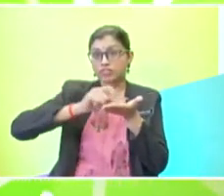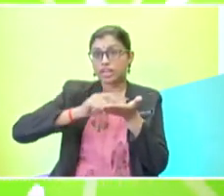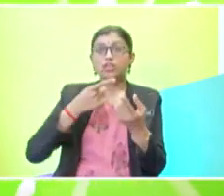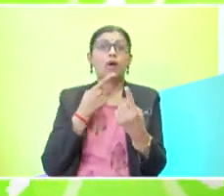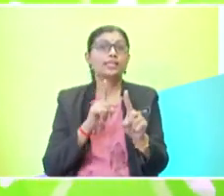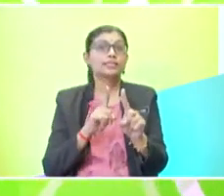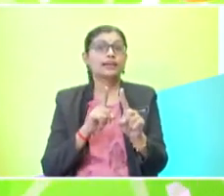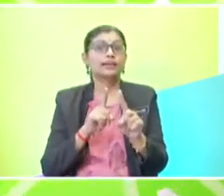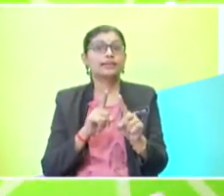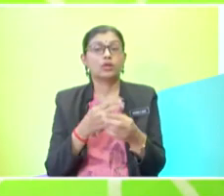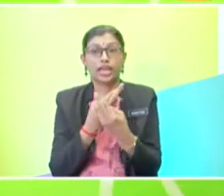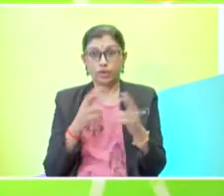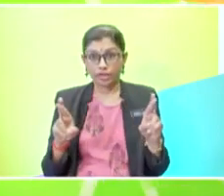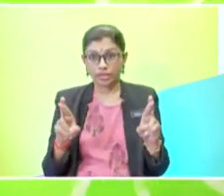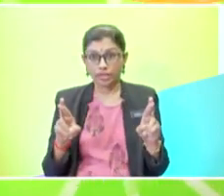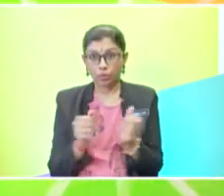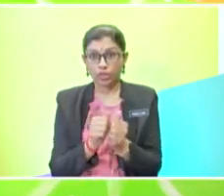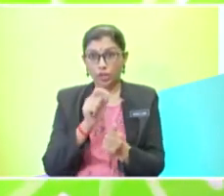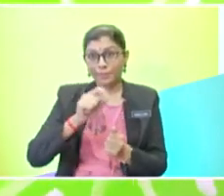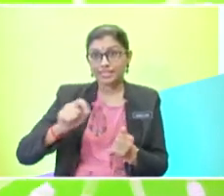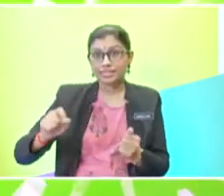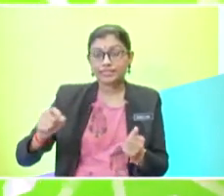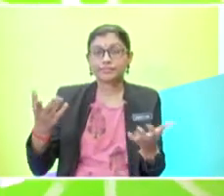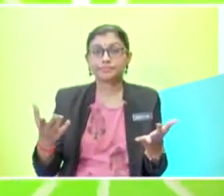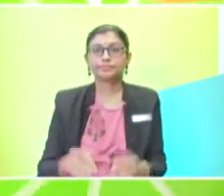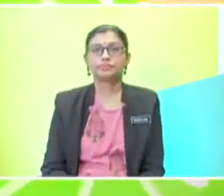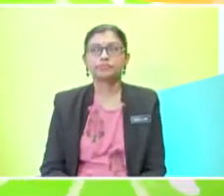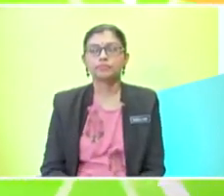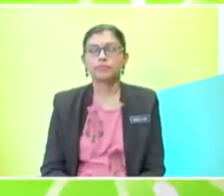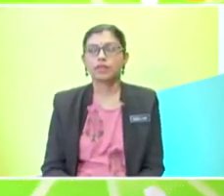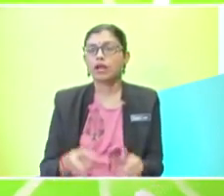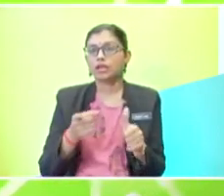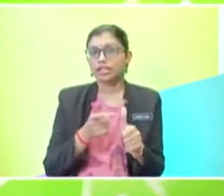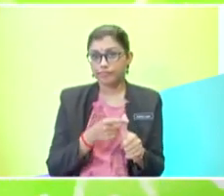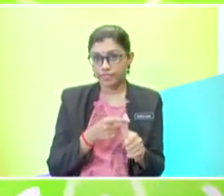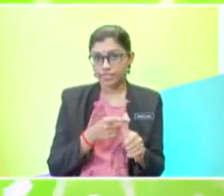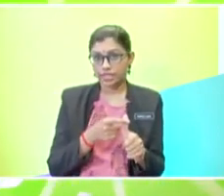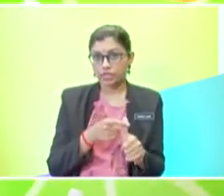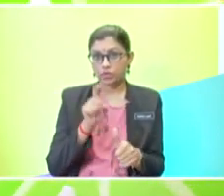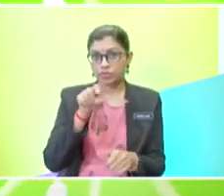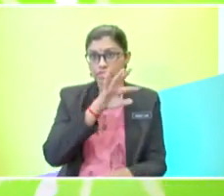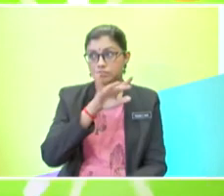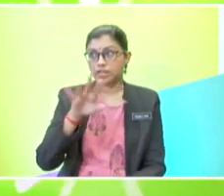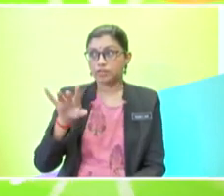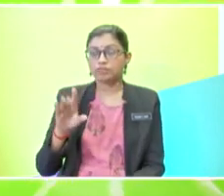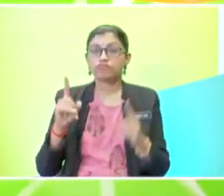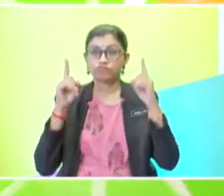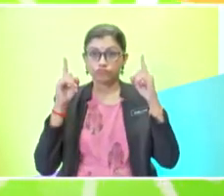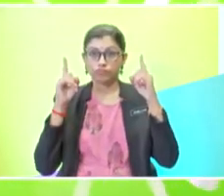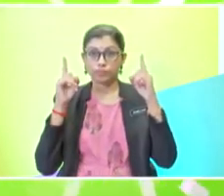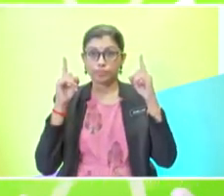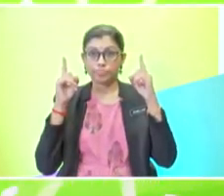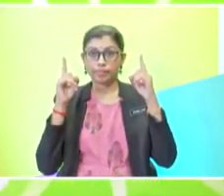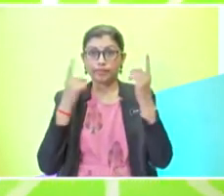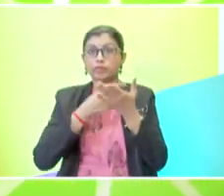right, so for the first word, okay, for the first word that you need to spell, let's have a look. It's